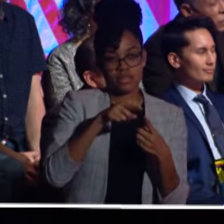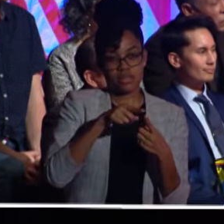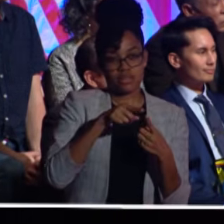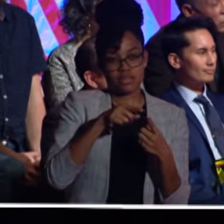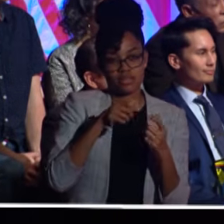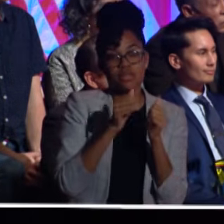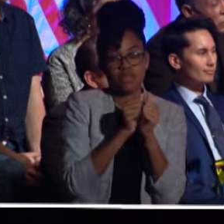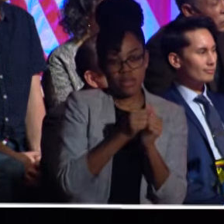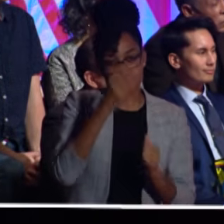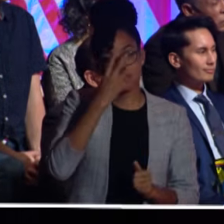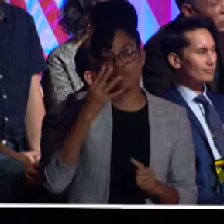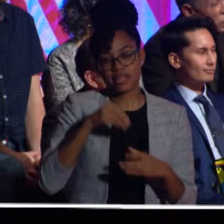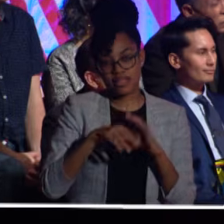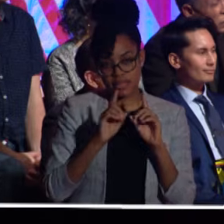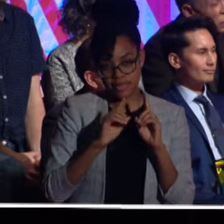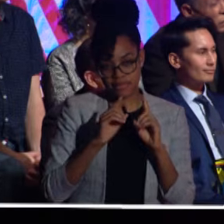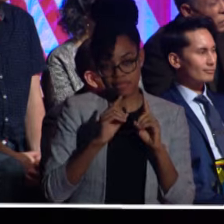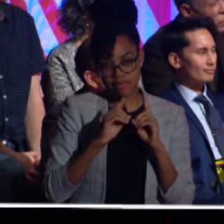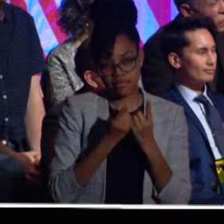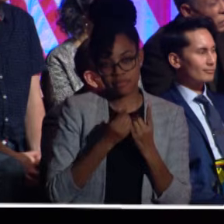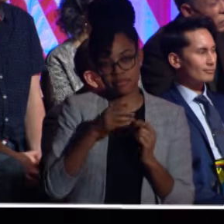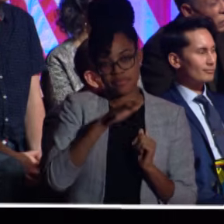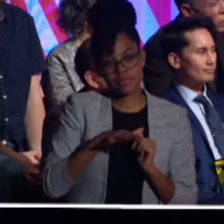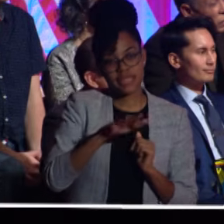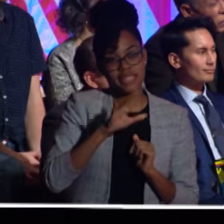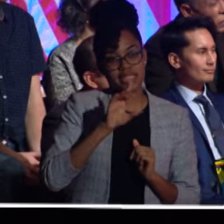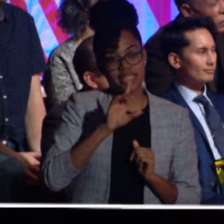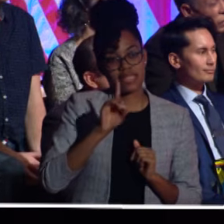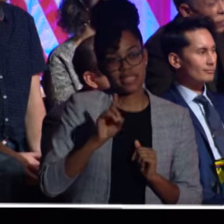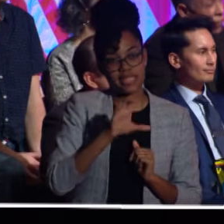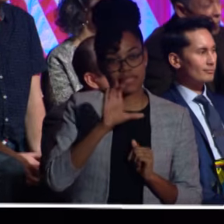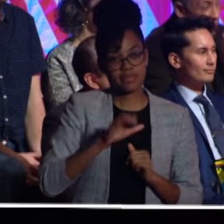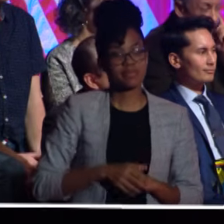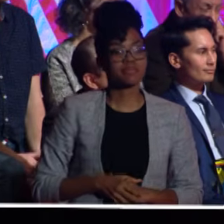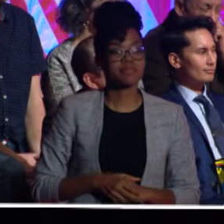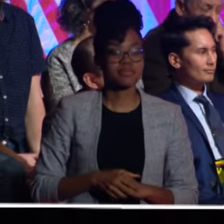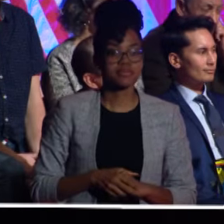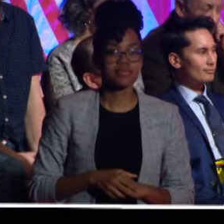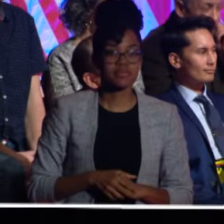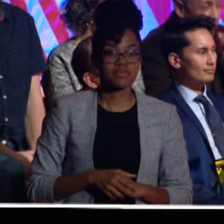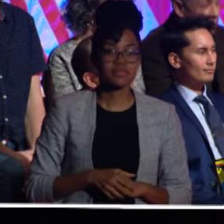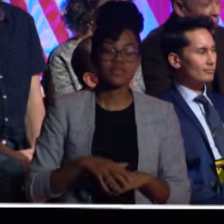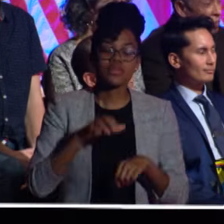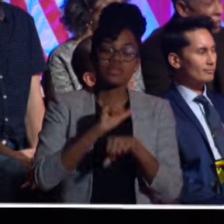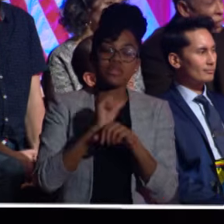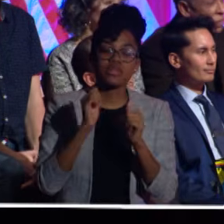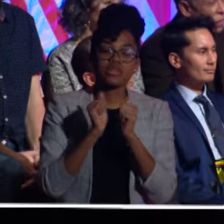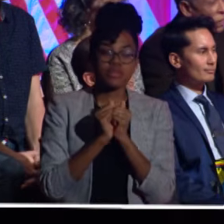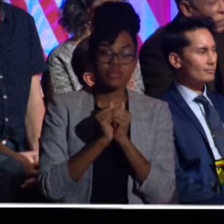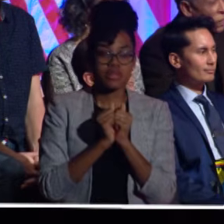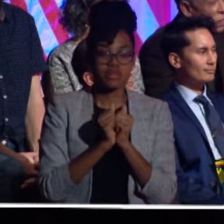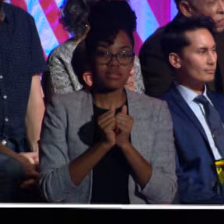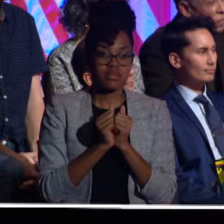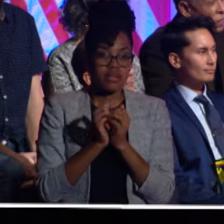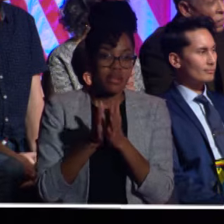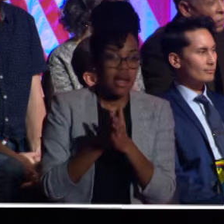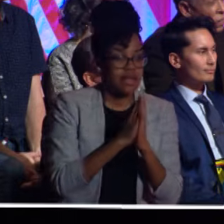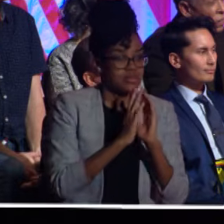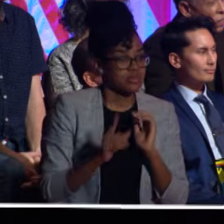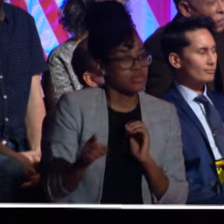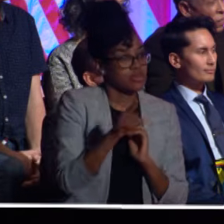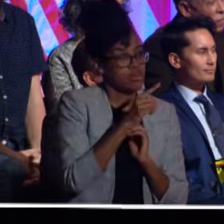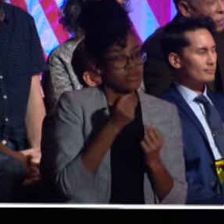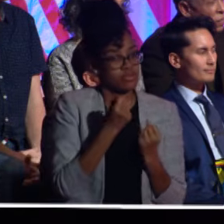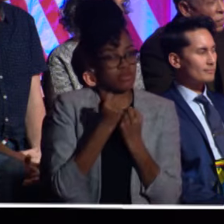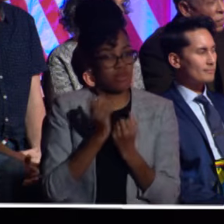last month, I was moved by the residents who came out consistently and asked for us to do more for our neighbors. So in this budget together, we